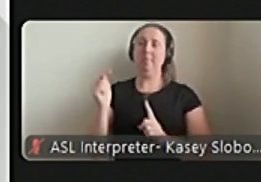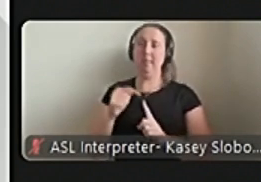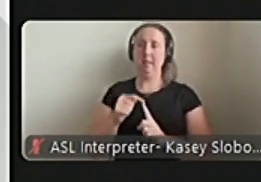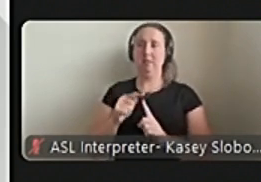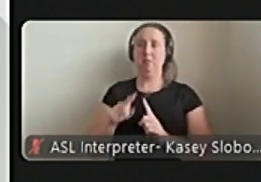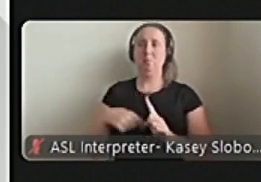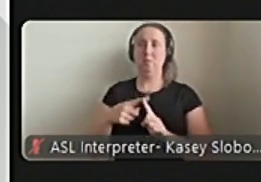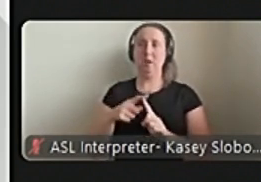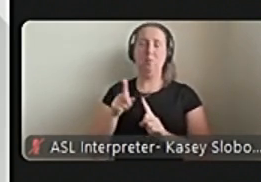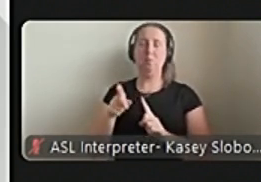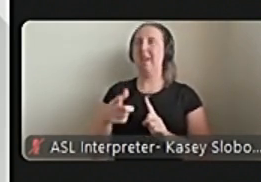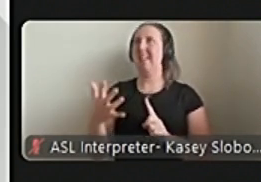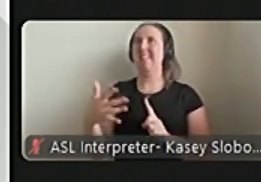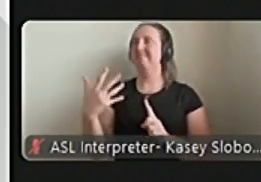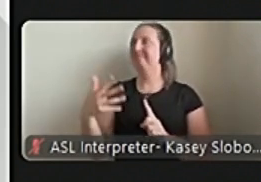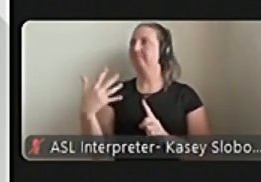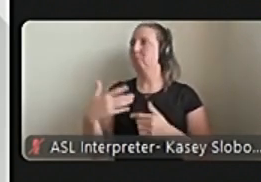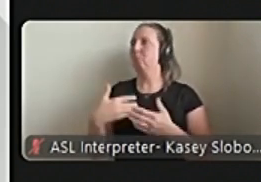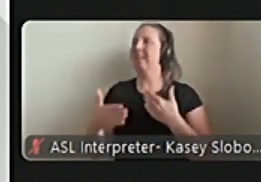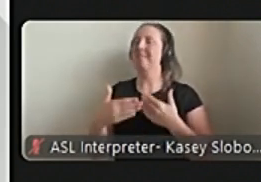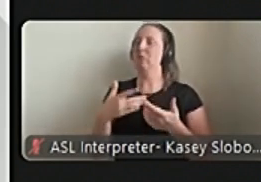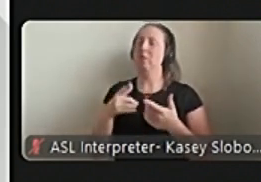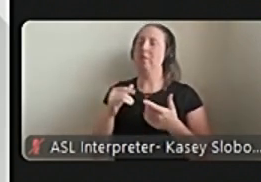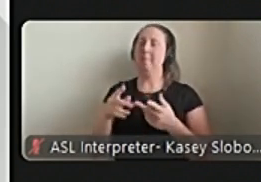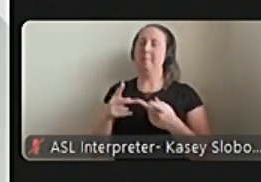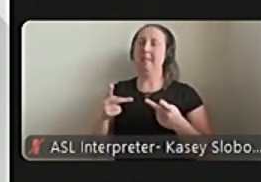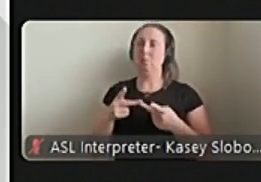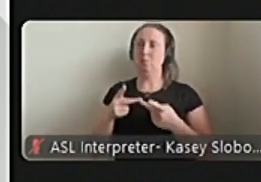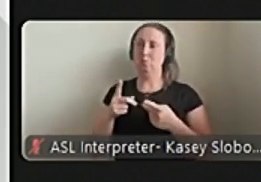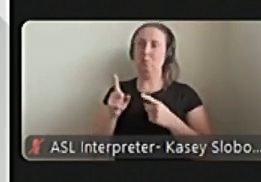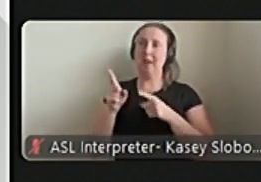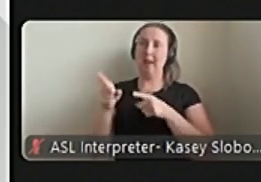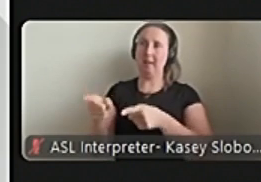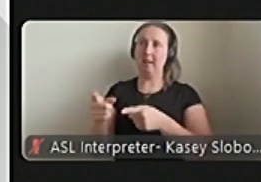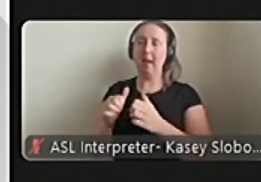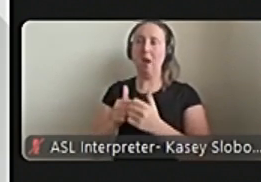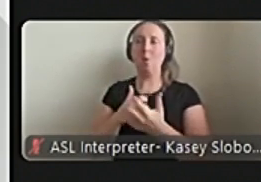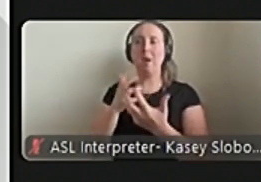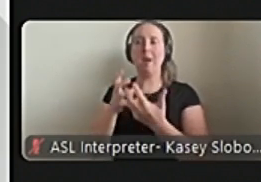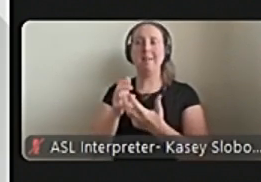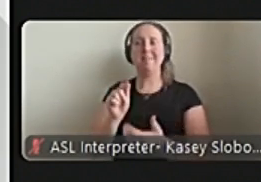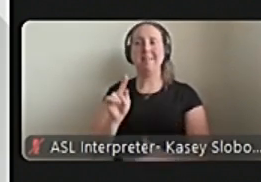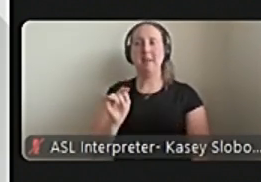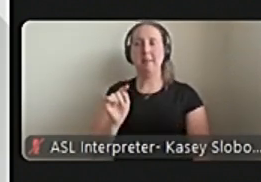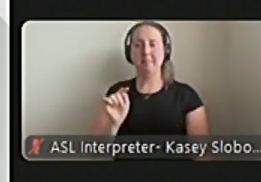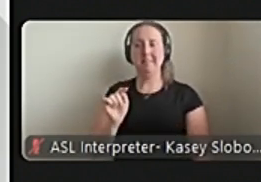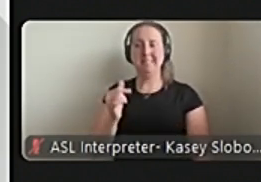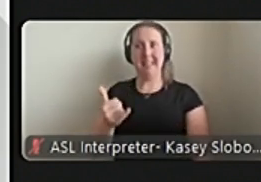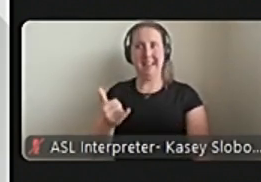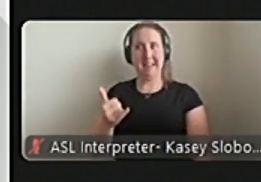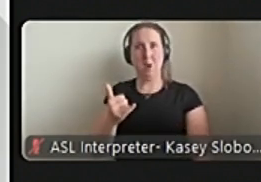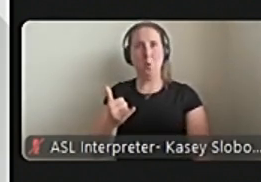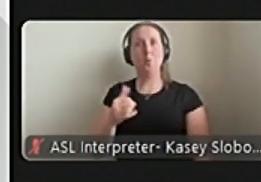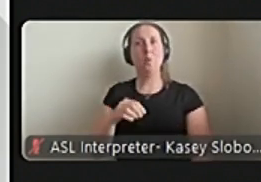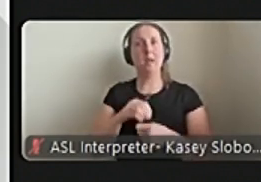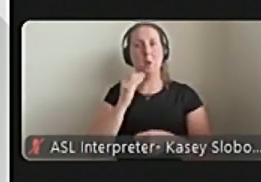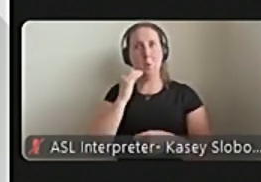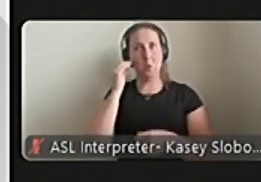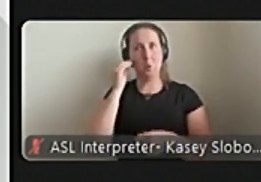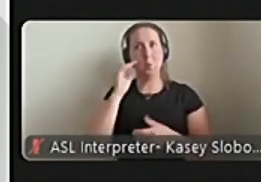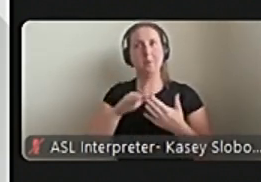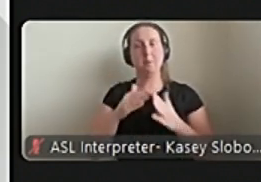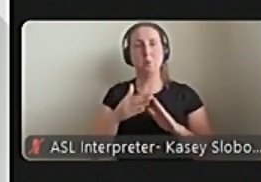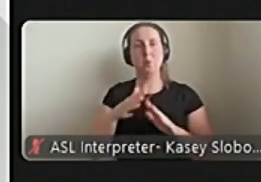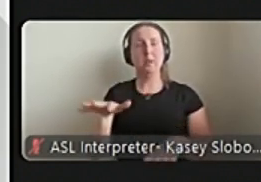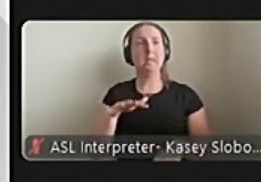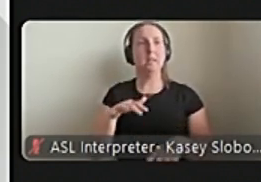wherever you went to do some work. How can we adapt that same type of work now at the home situation or in the community situation by giving